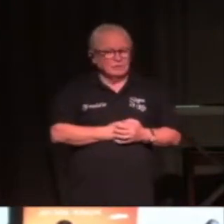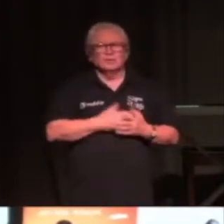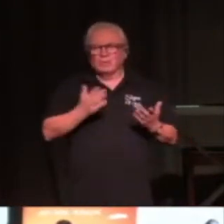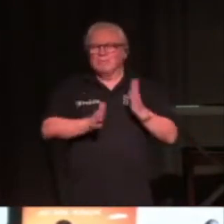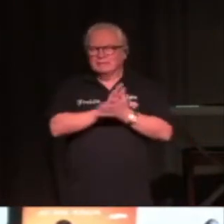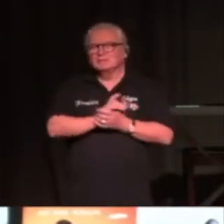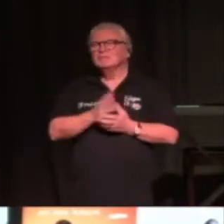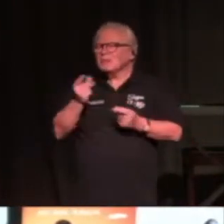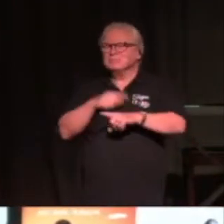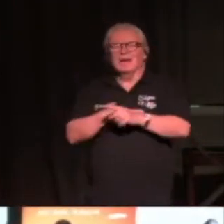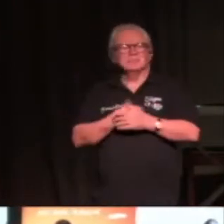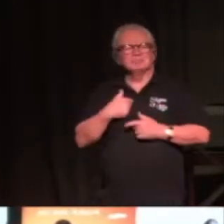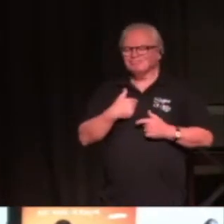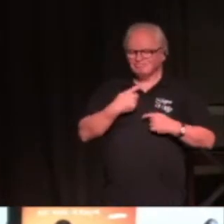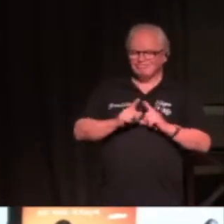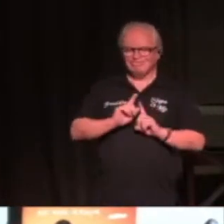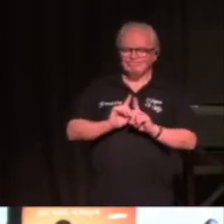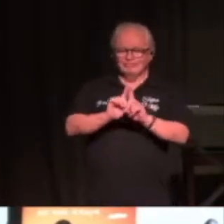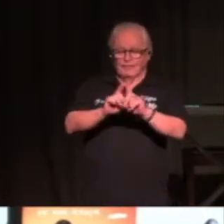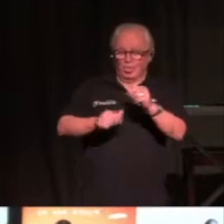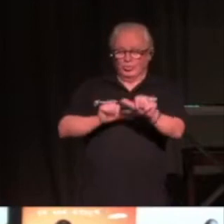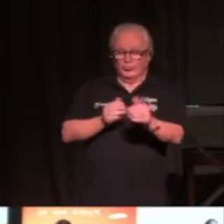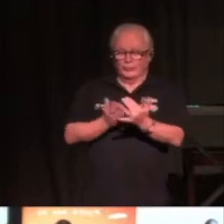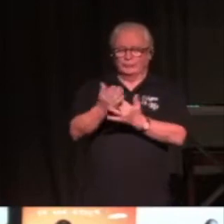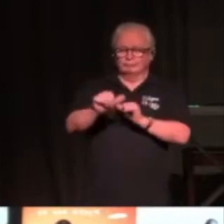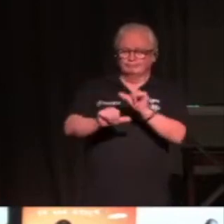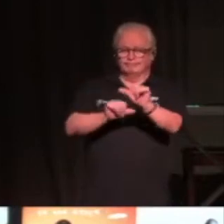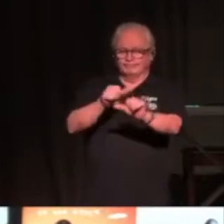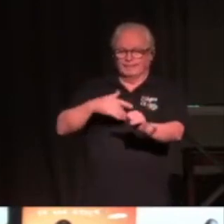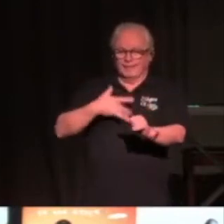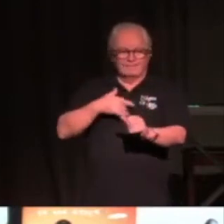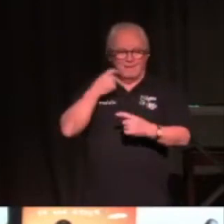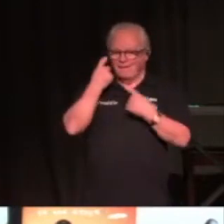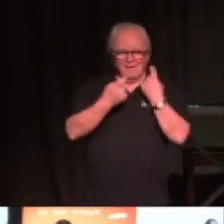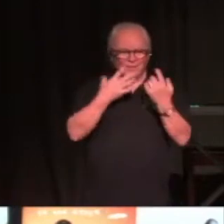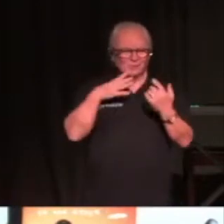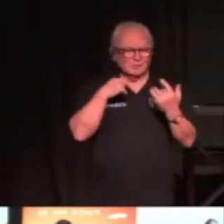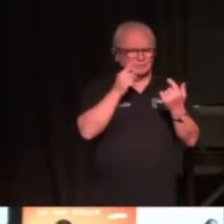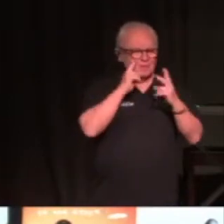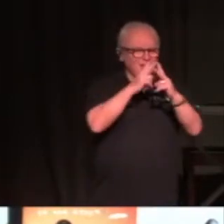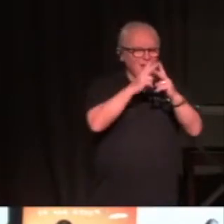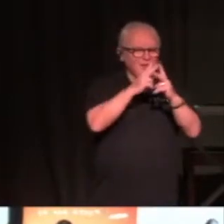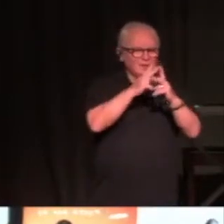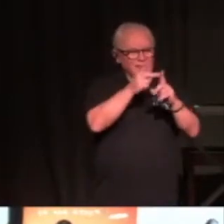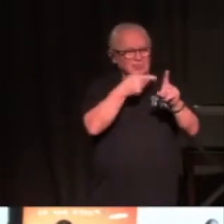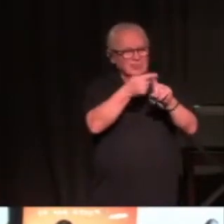Sometimes the things that we see alone and the things that we are chasing after are destined to break up.